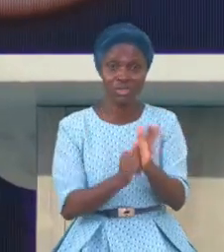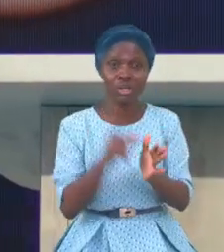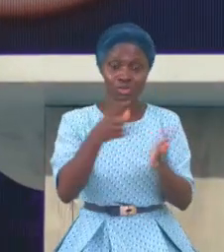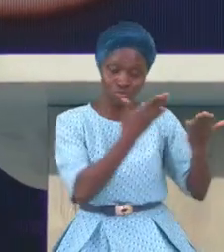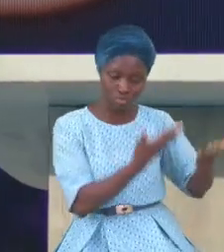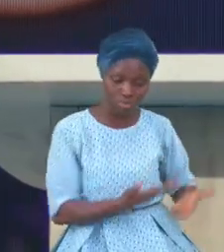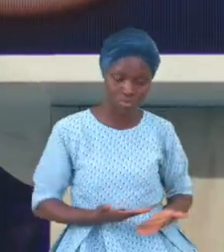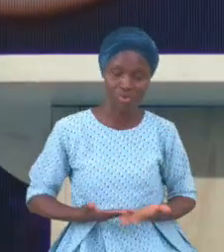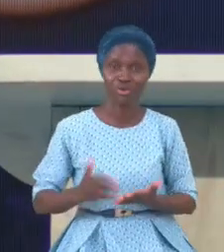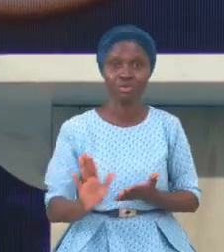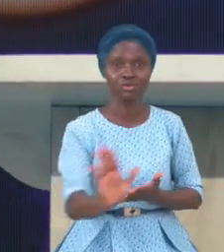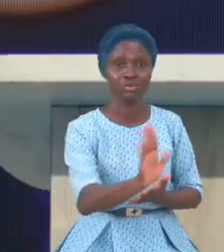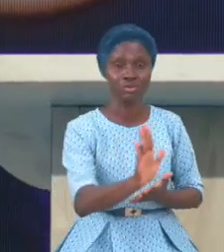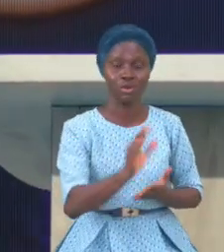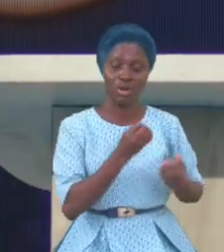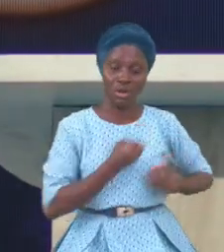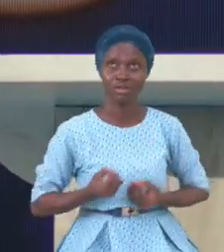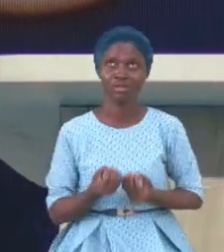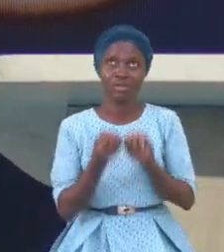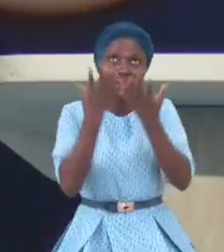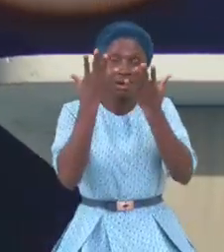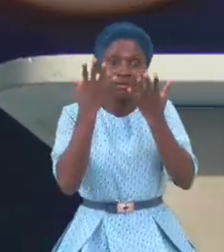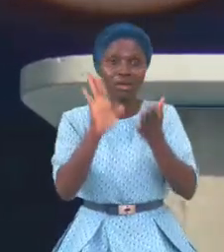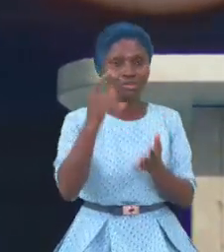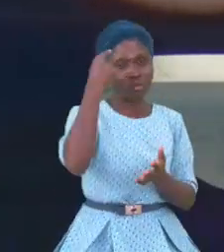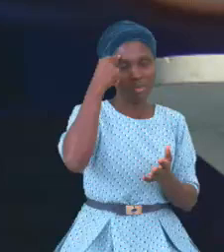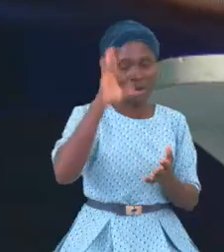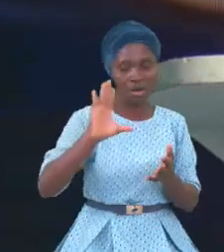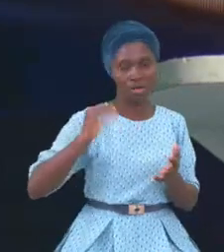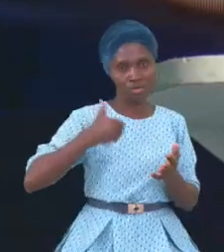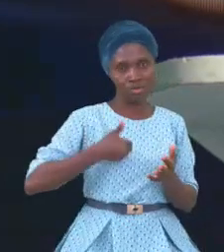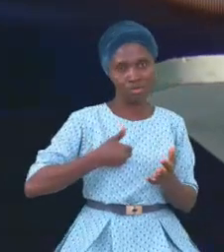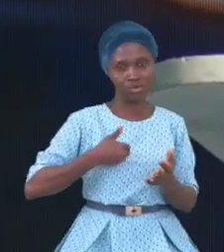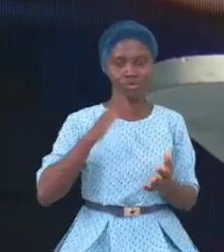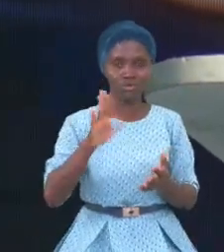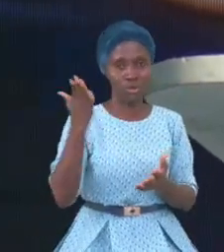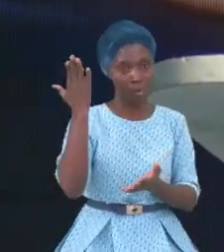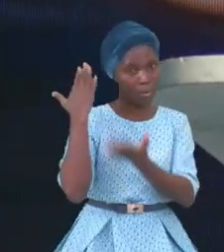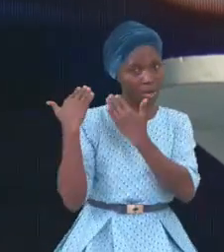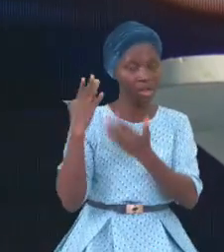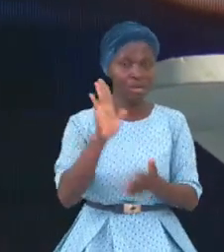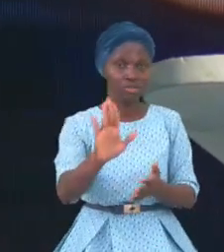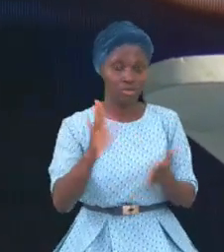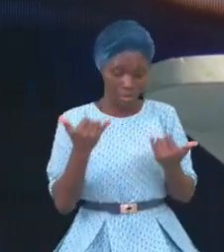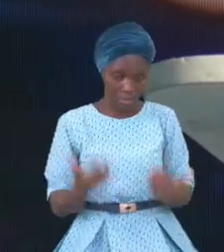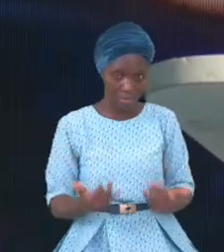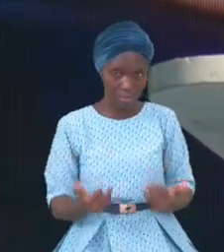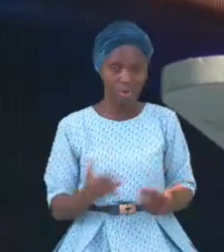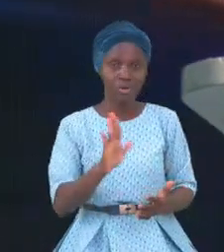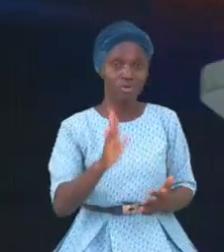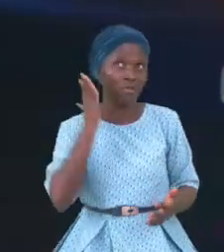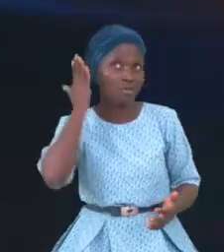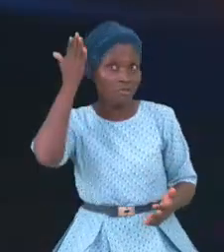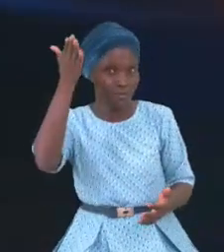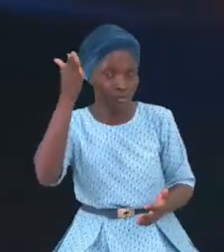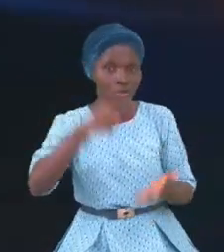your heart, your mind, your soul, your past, your presence, your future. It means to lay it